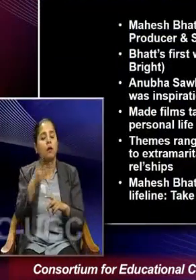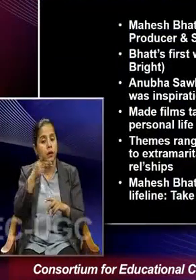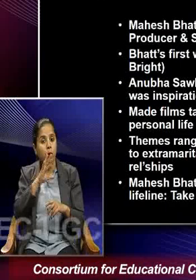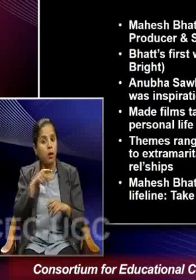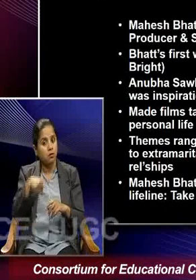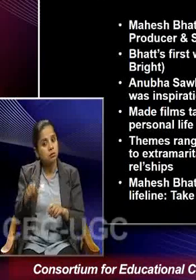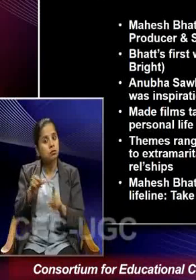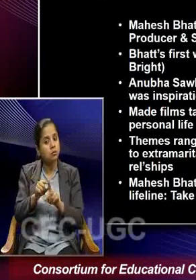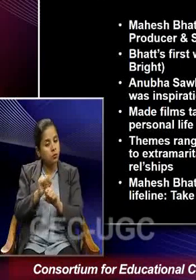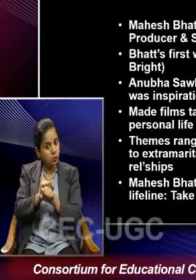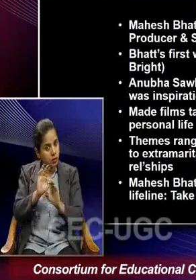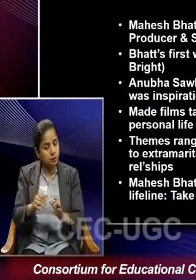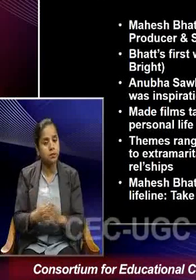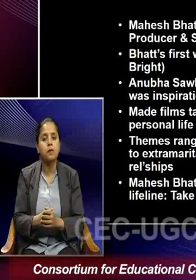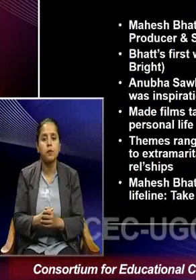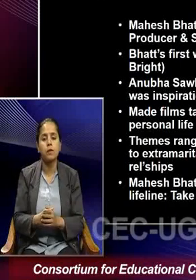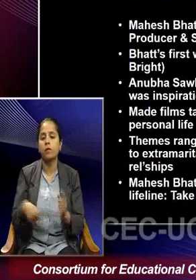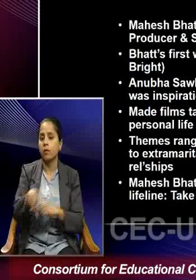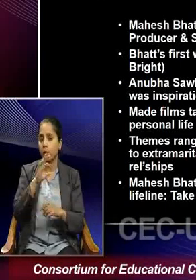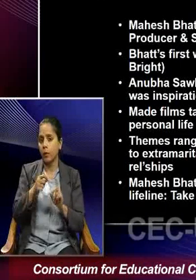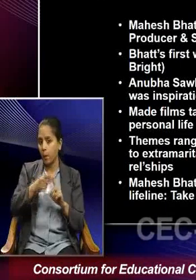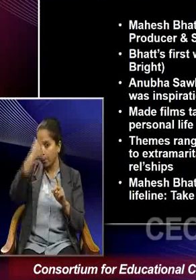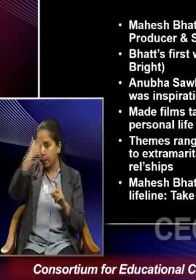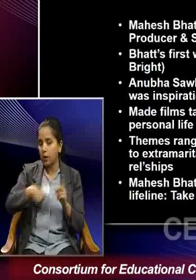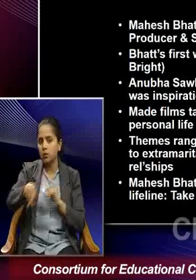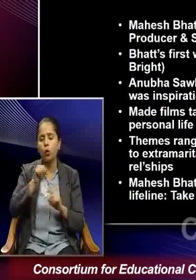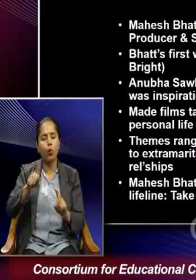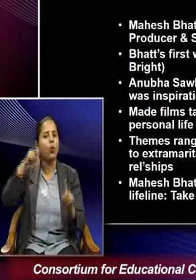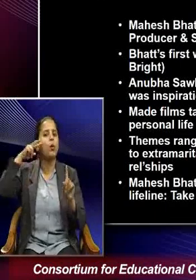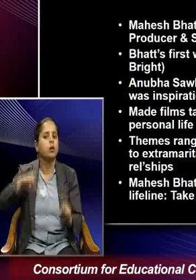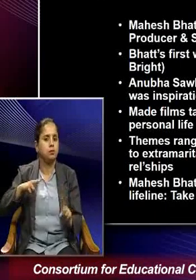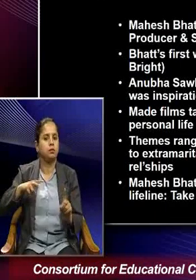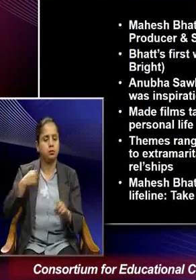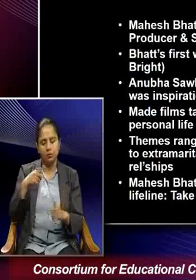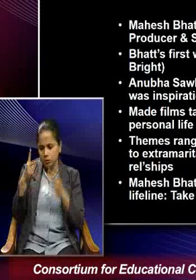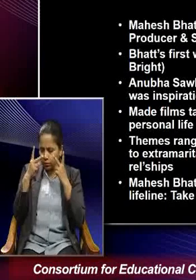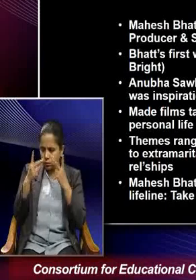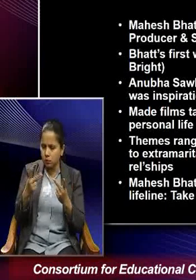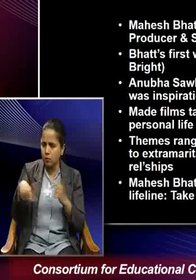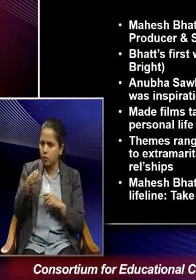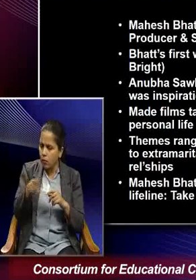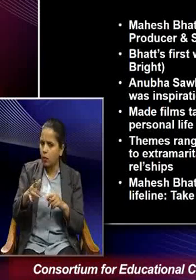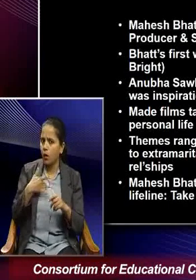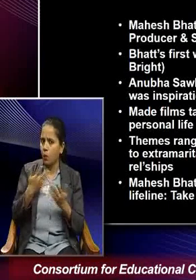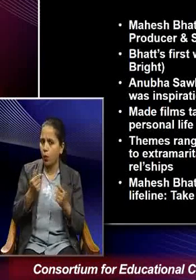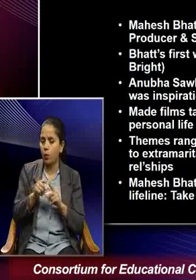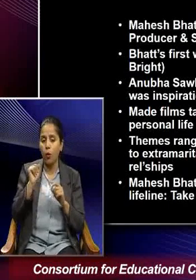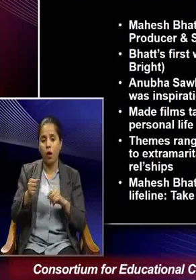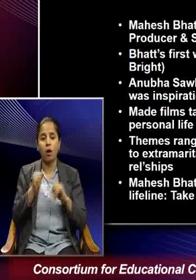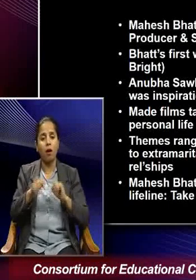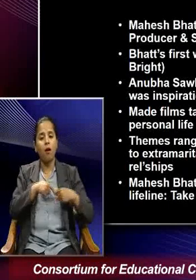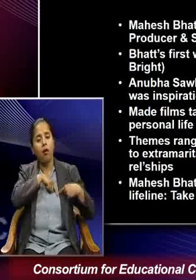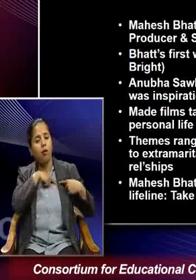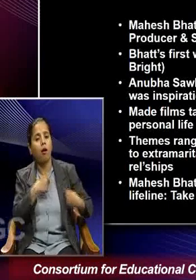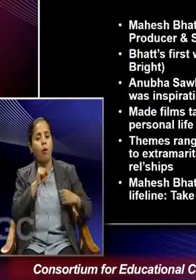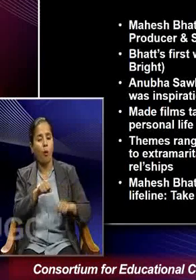undertaken by him. From the personal point of view, we see that his romance with her